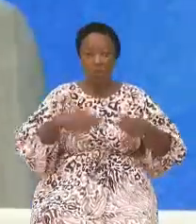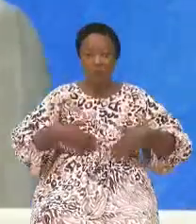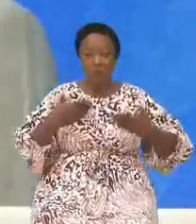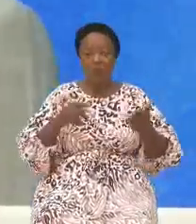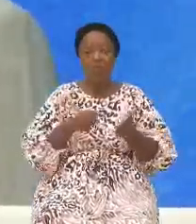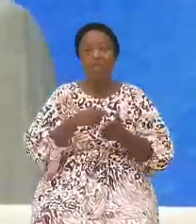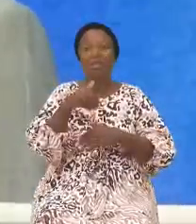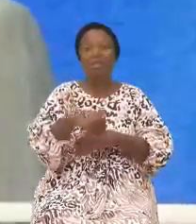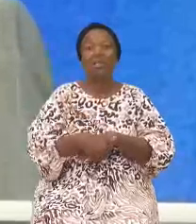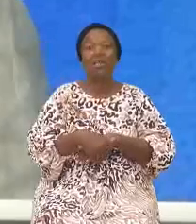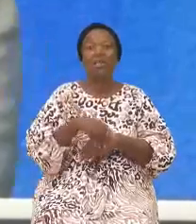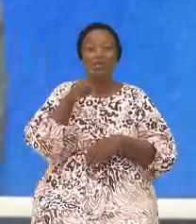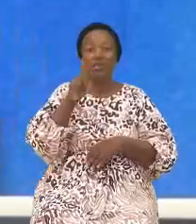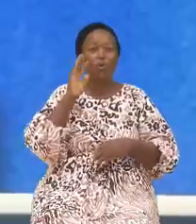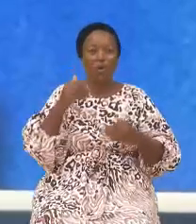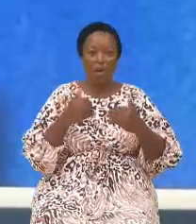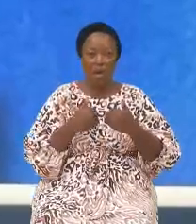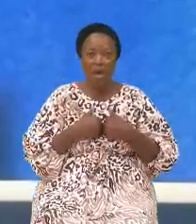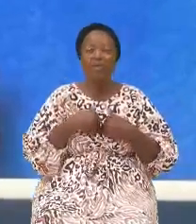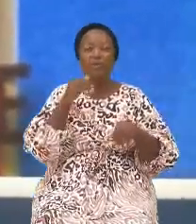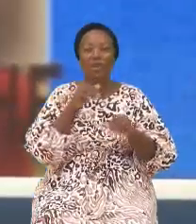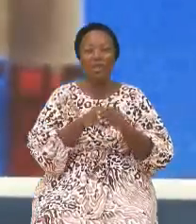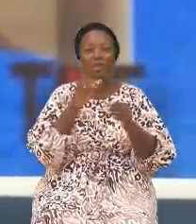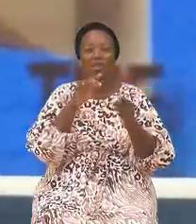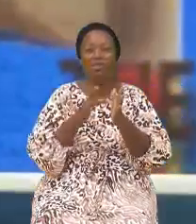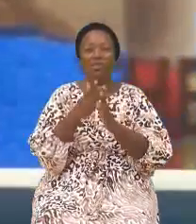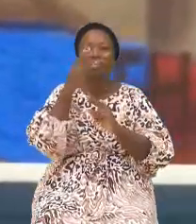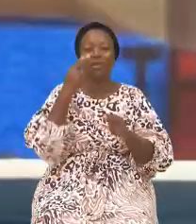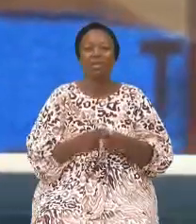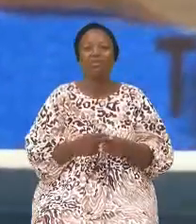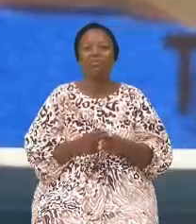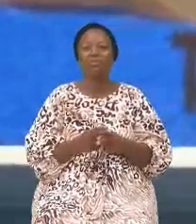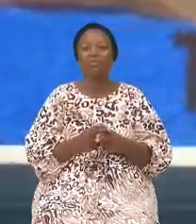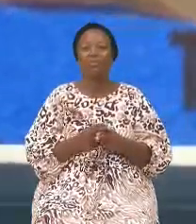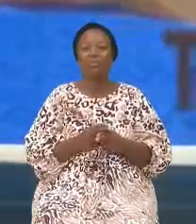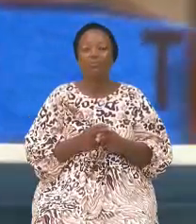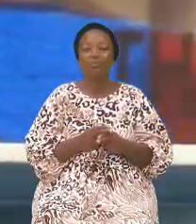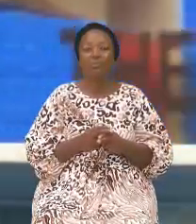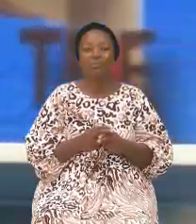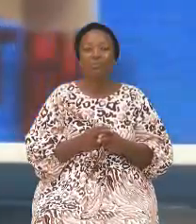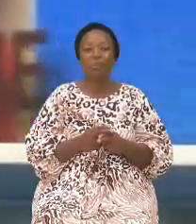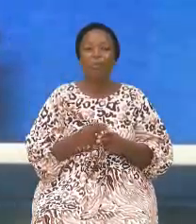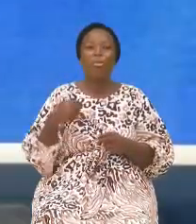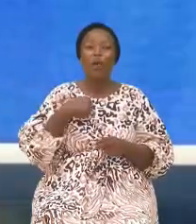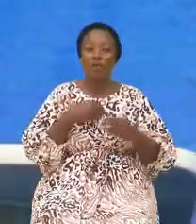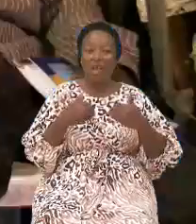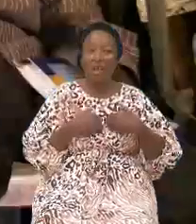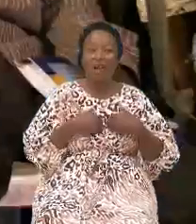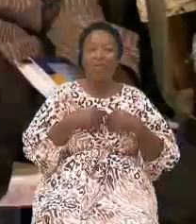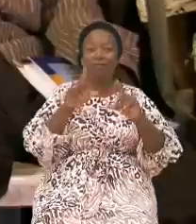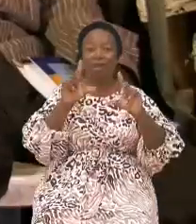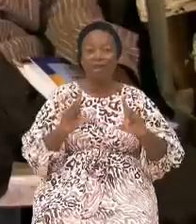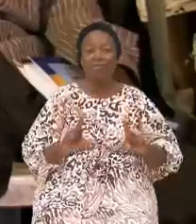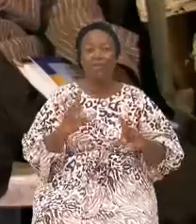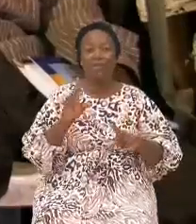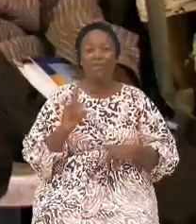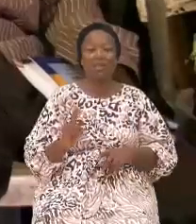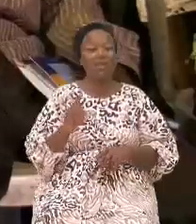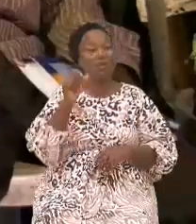That's my possession. What you confess tonight, you are going to possess in Jesus'